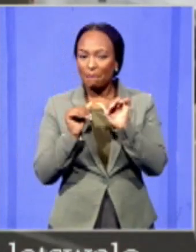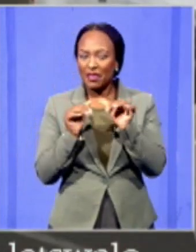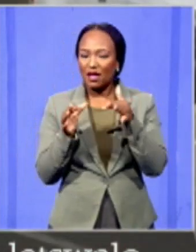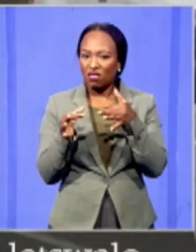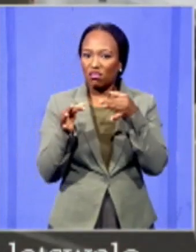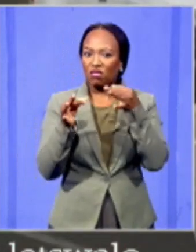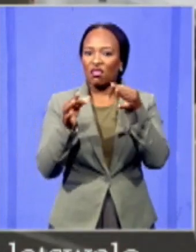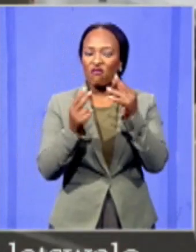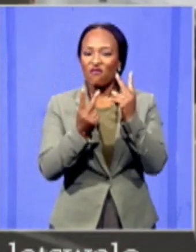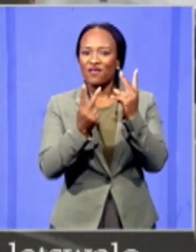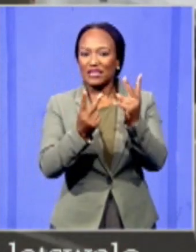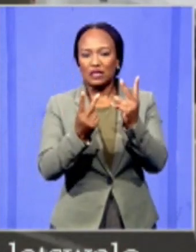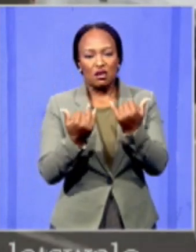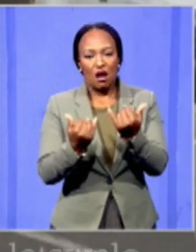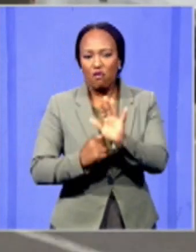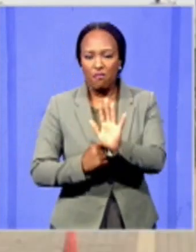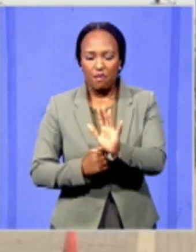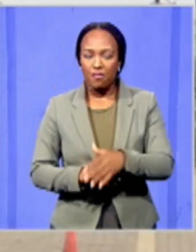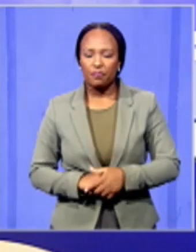Mozambique.